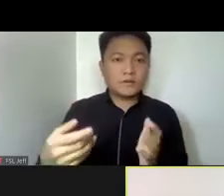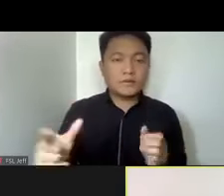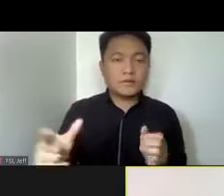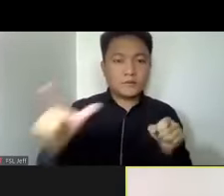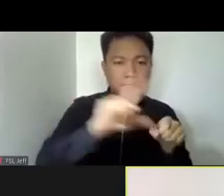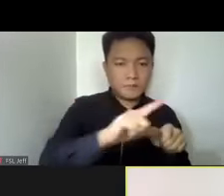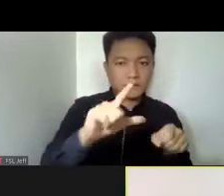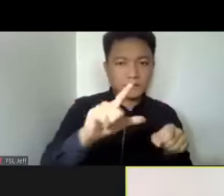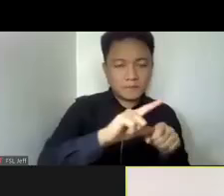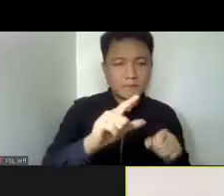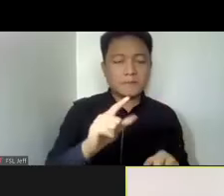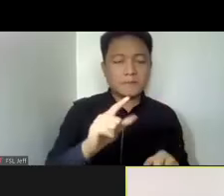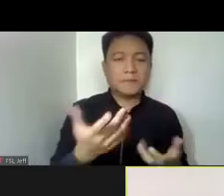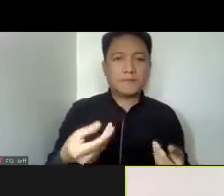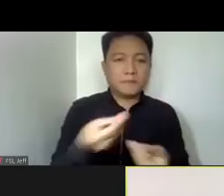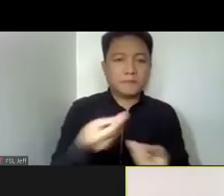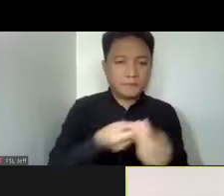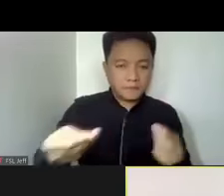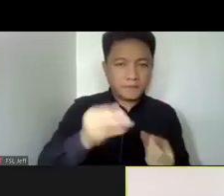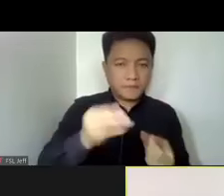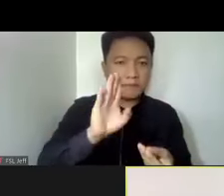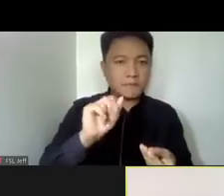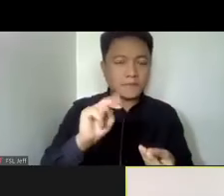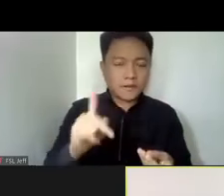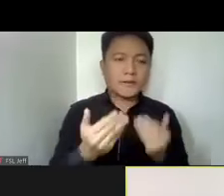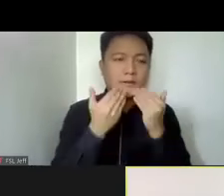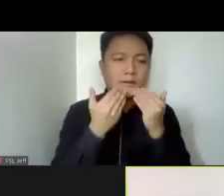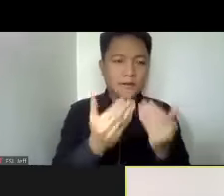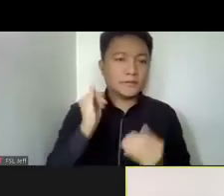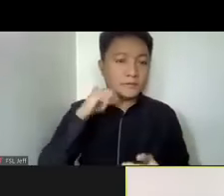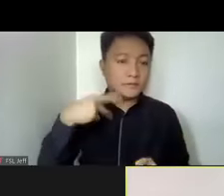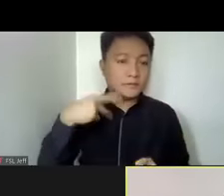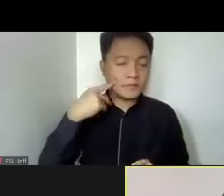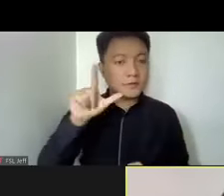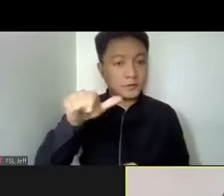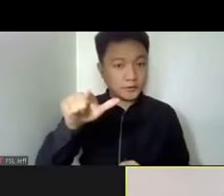now, we'll go on with our third speaker.